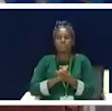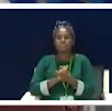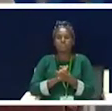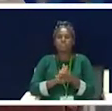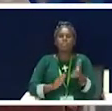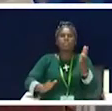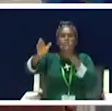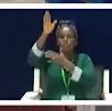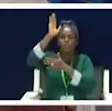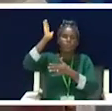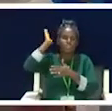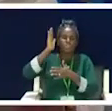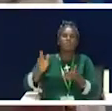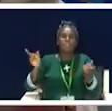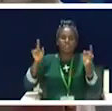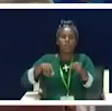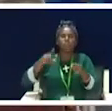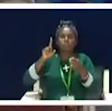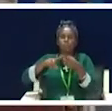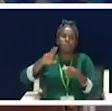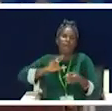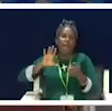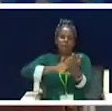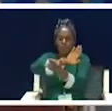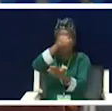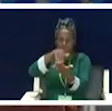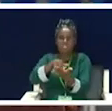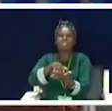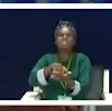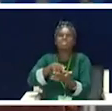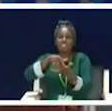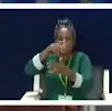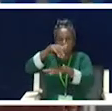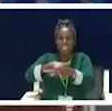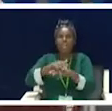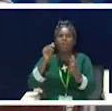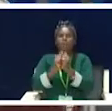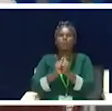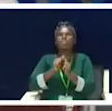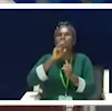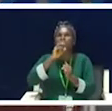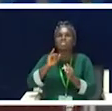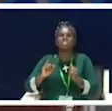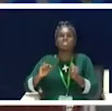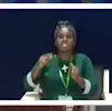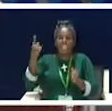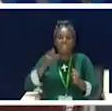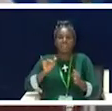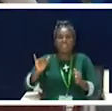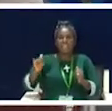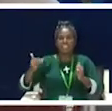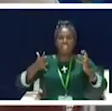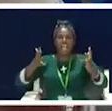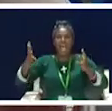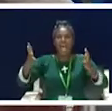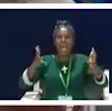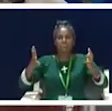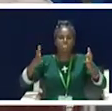God will come to our midst tonight with his everlasting arm in the name of Jesus.